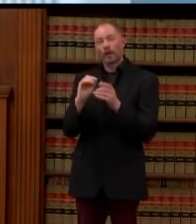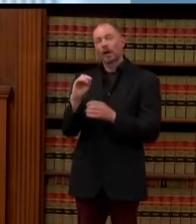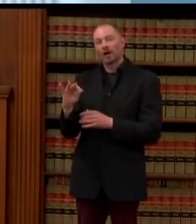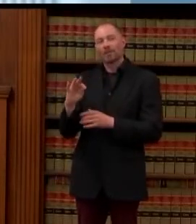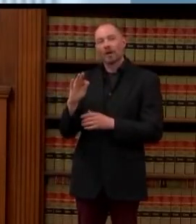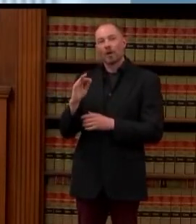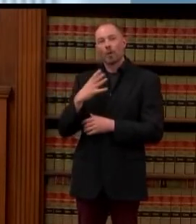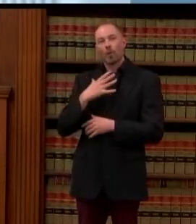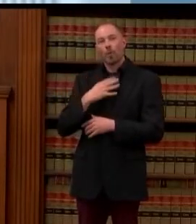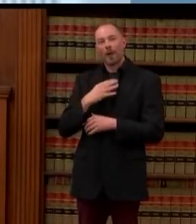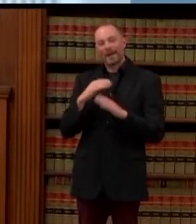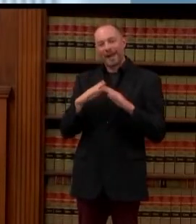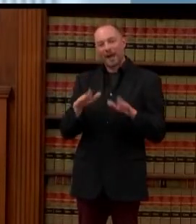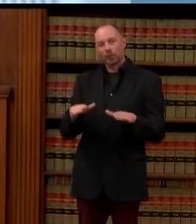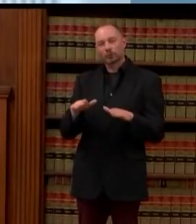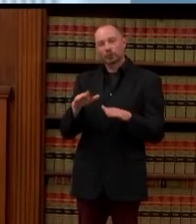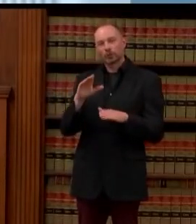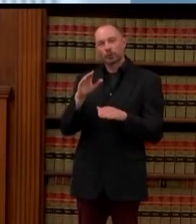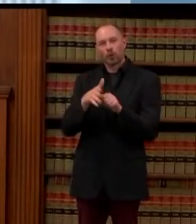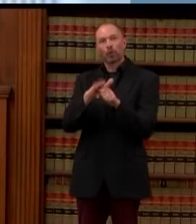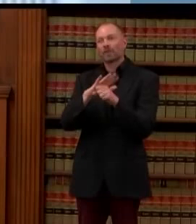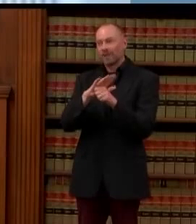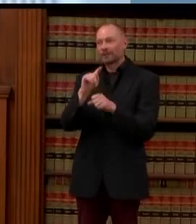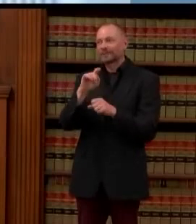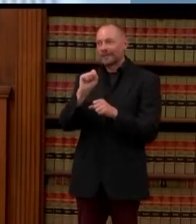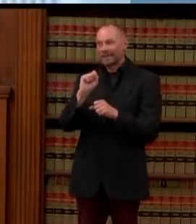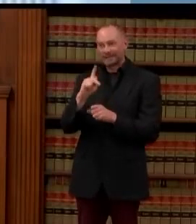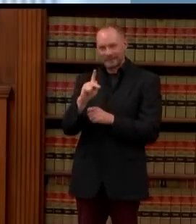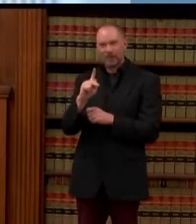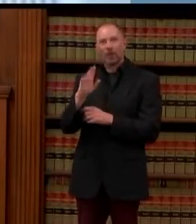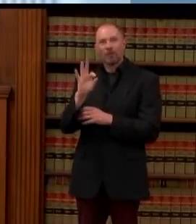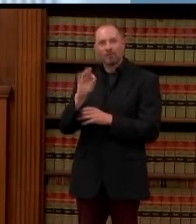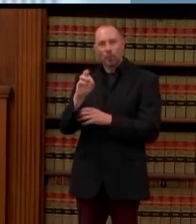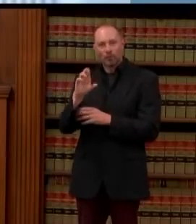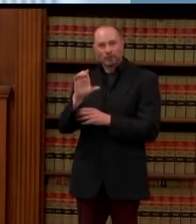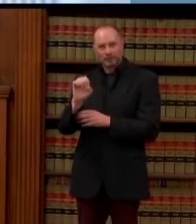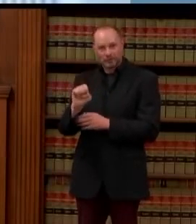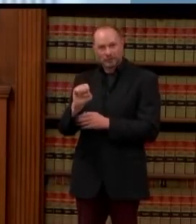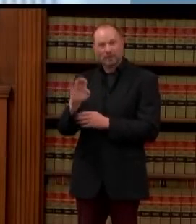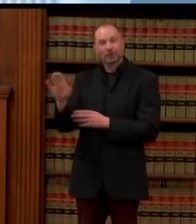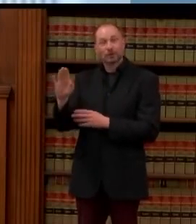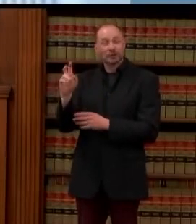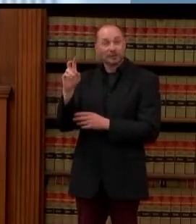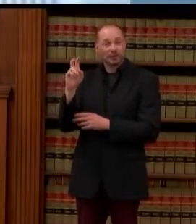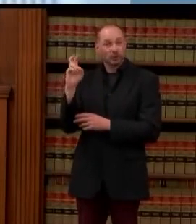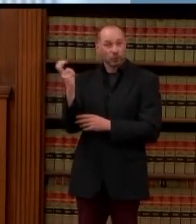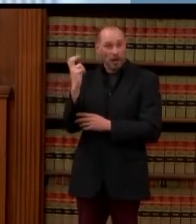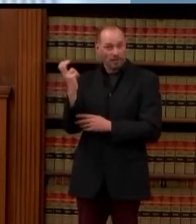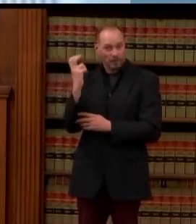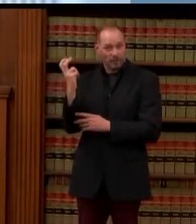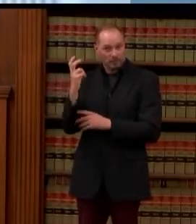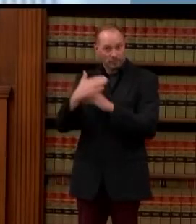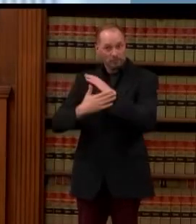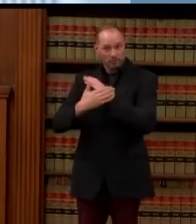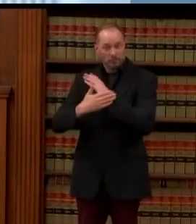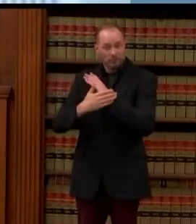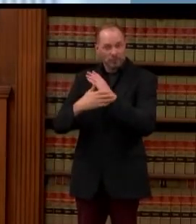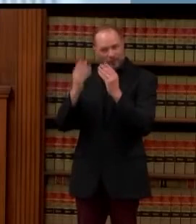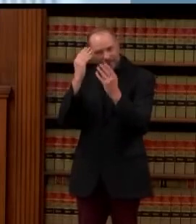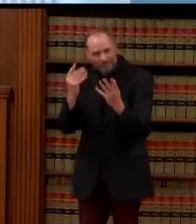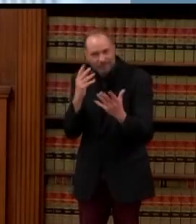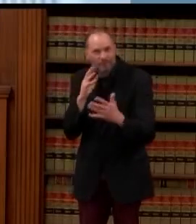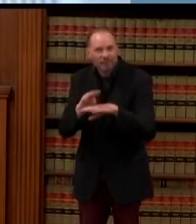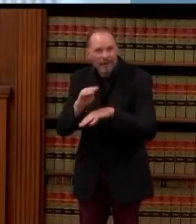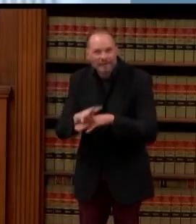House Coronavirus Task Force. She is traveling across the country to give sound and thoughtful public health